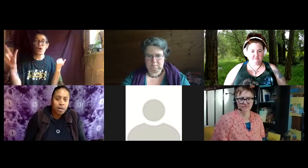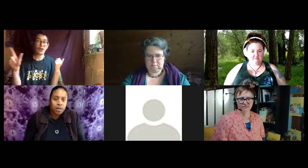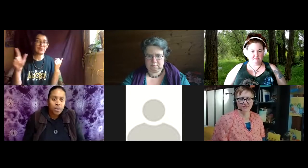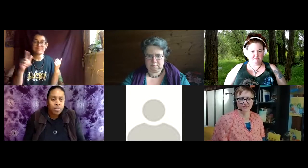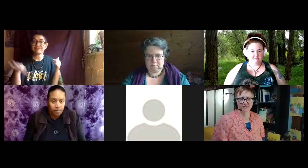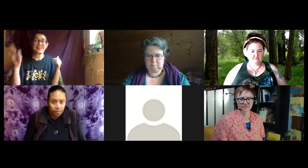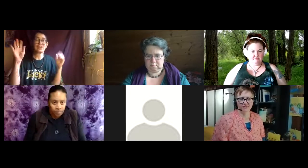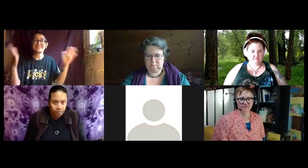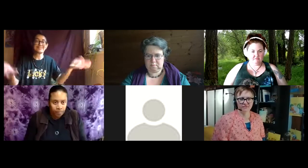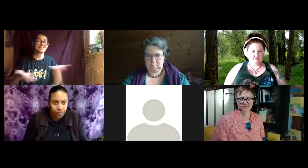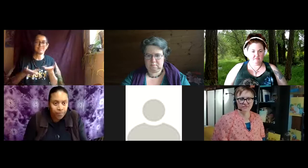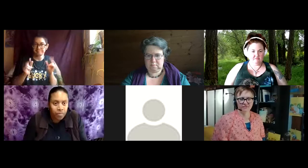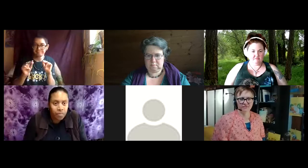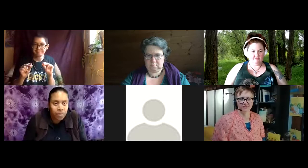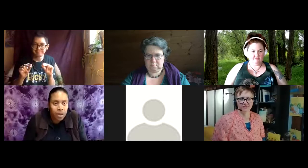so,